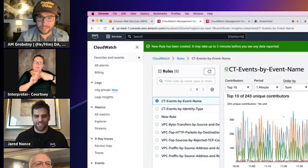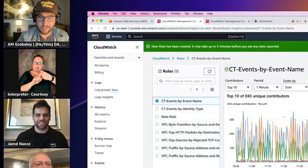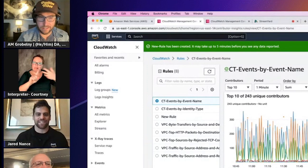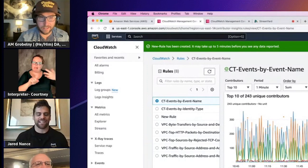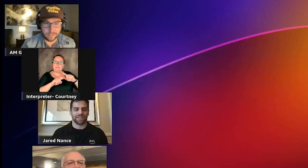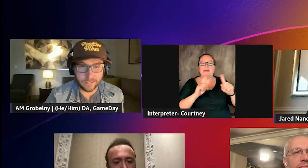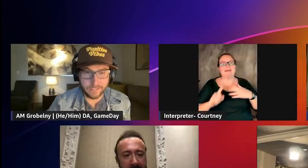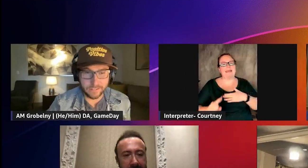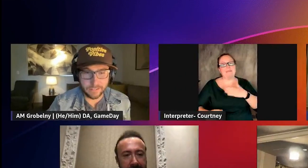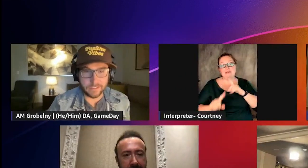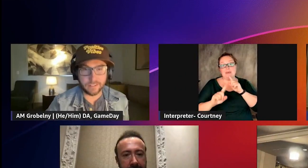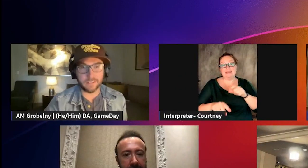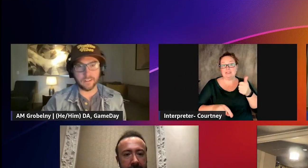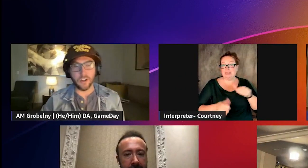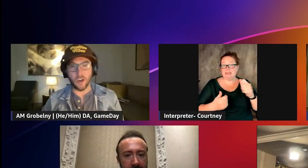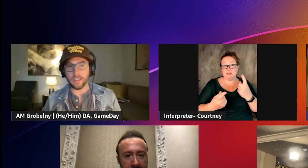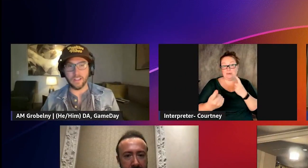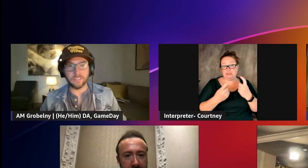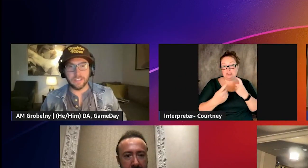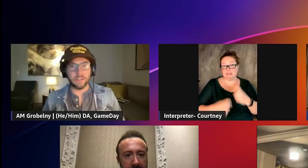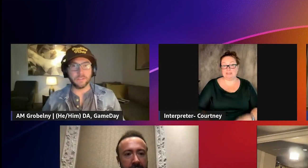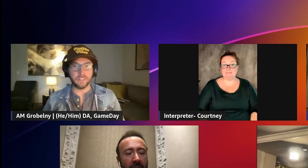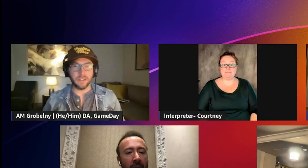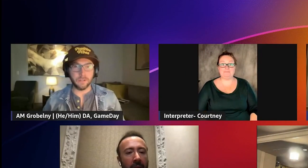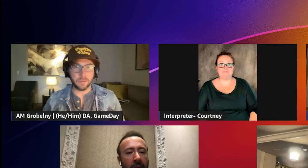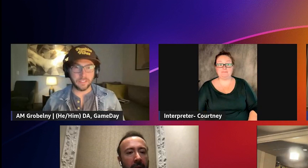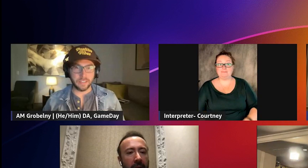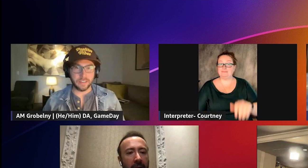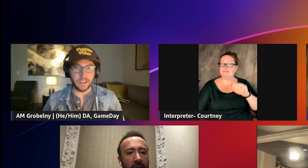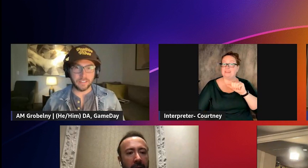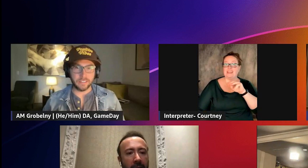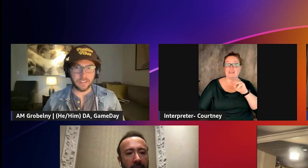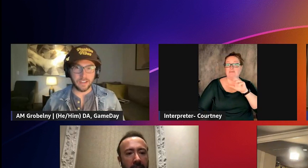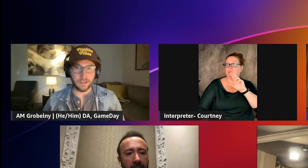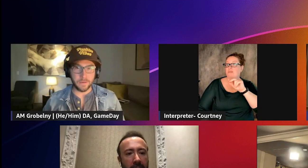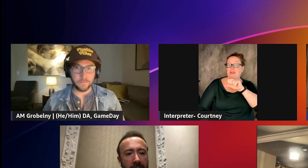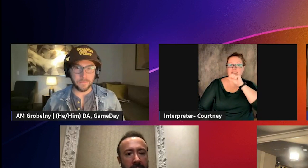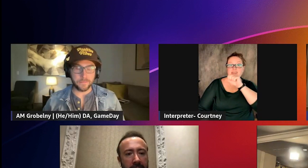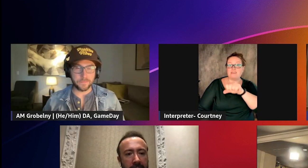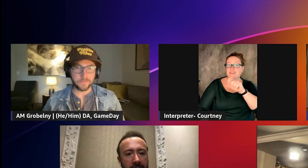any questions that anyone has. No, I loved it. It was like a nice,